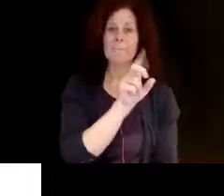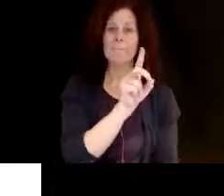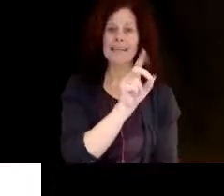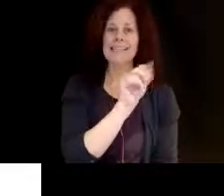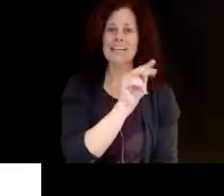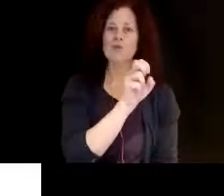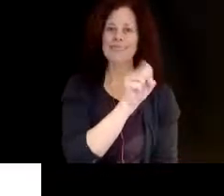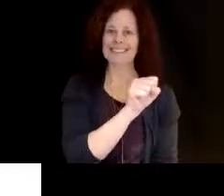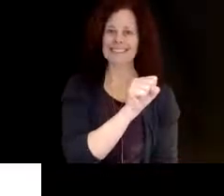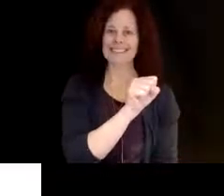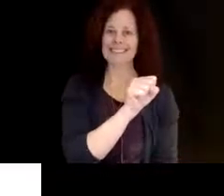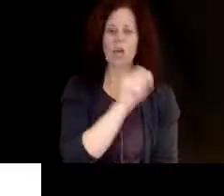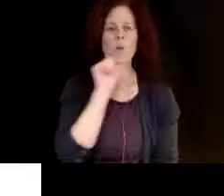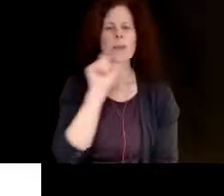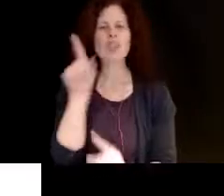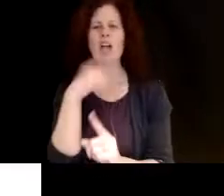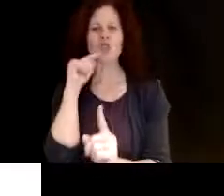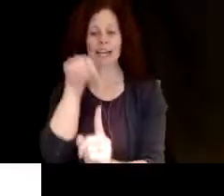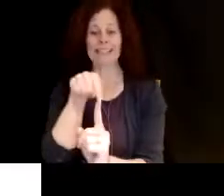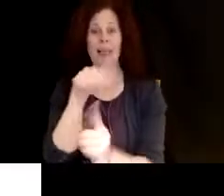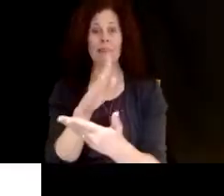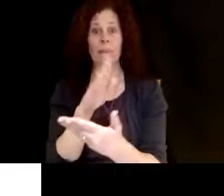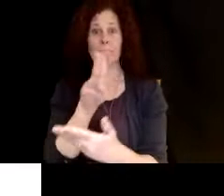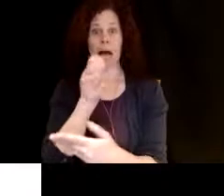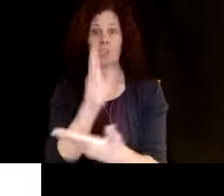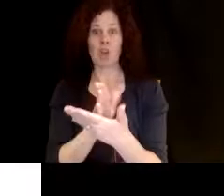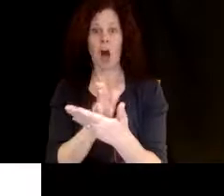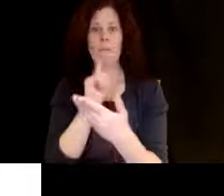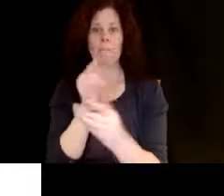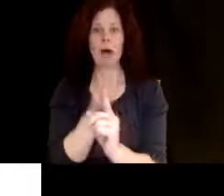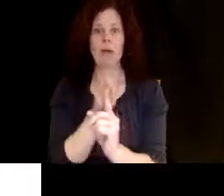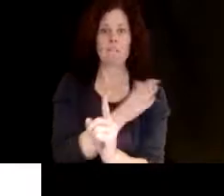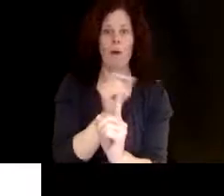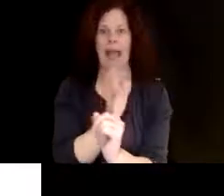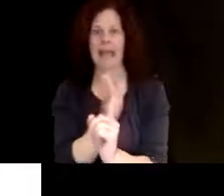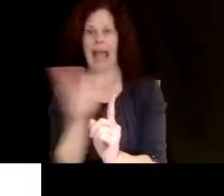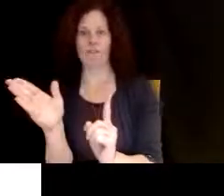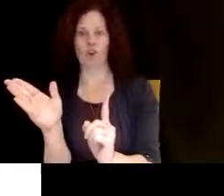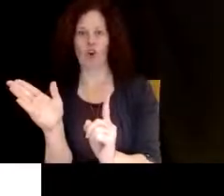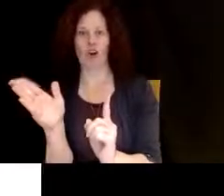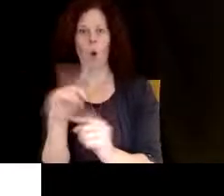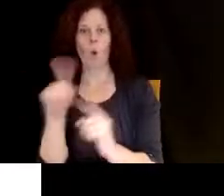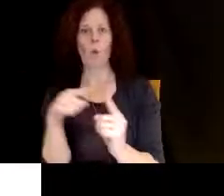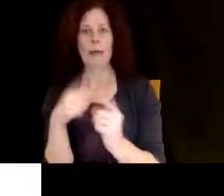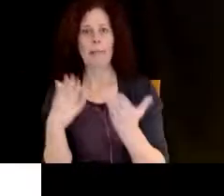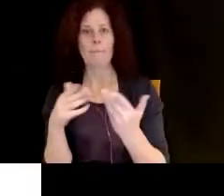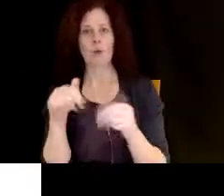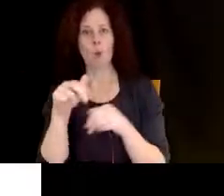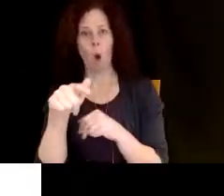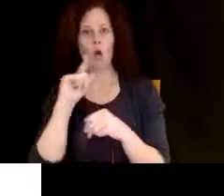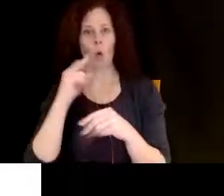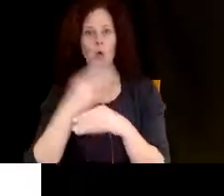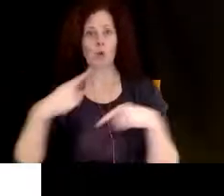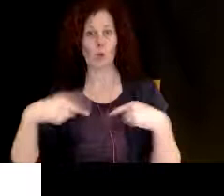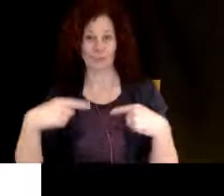bus stop is really important for their accessibility. But building pedestrian infrastructure is a challenge, not